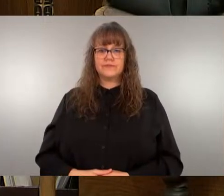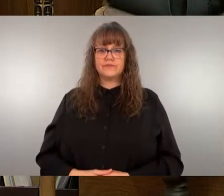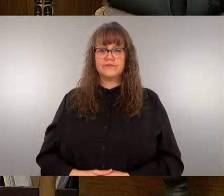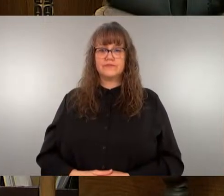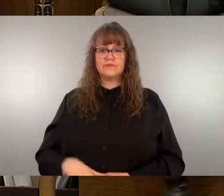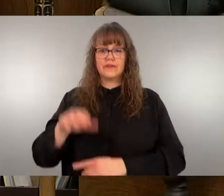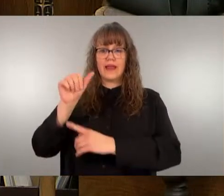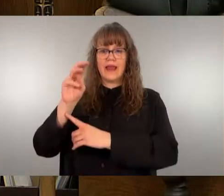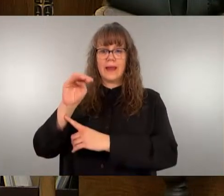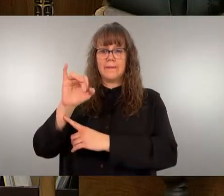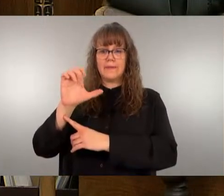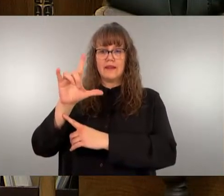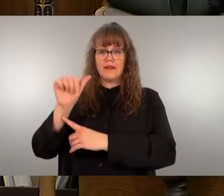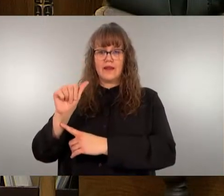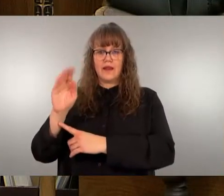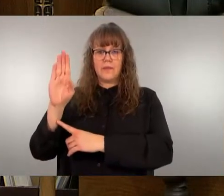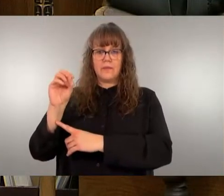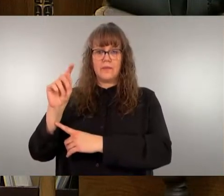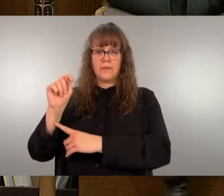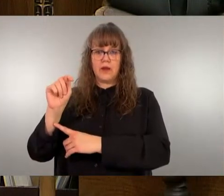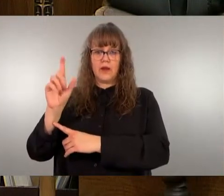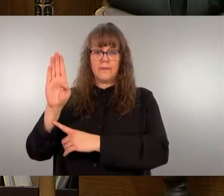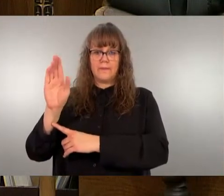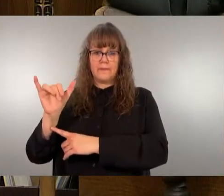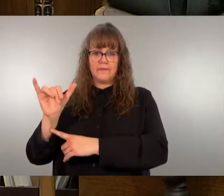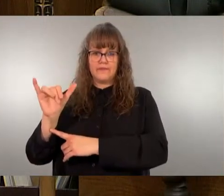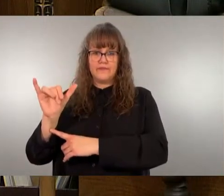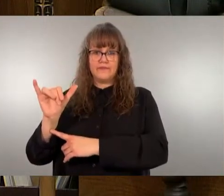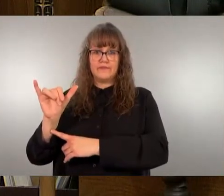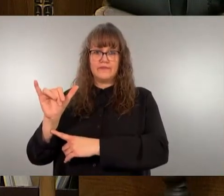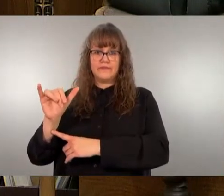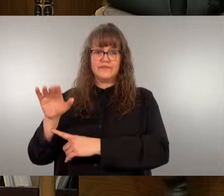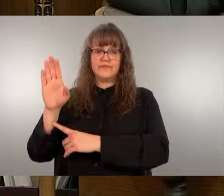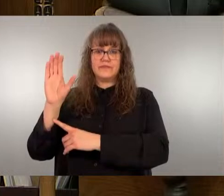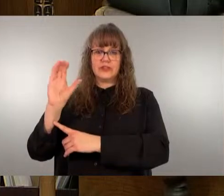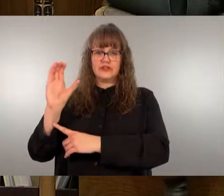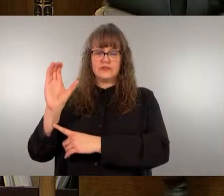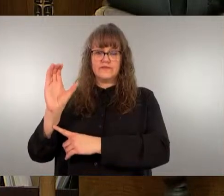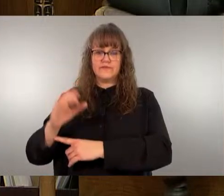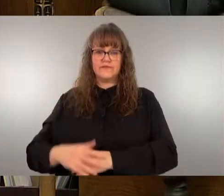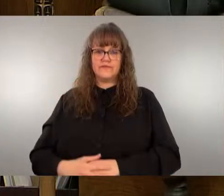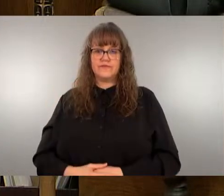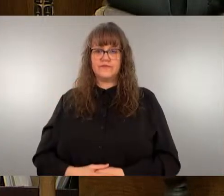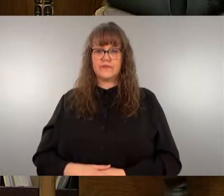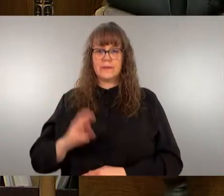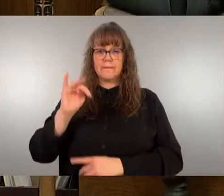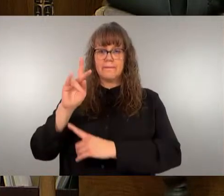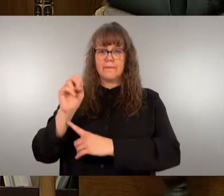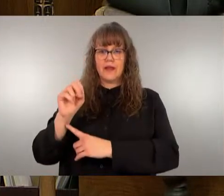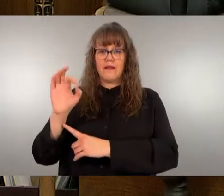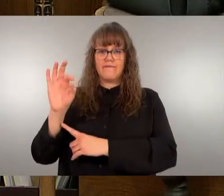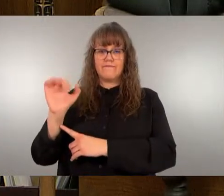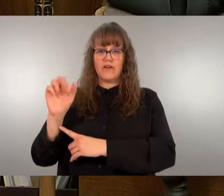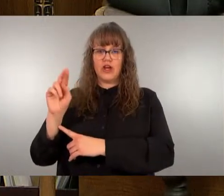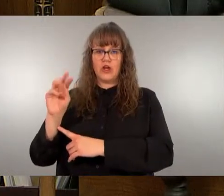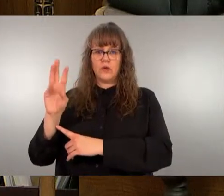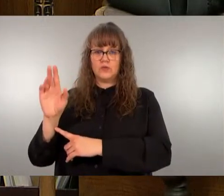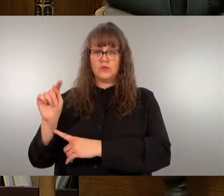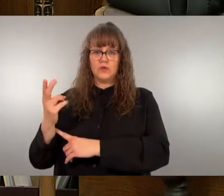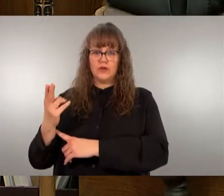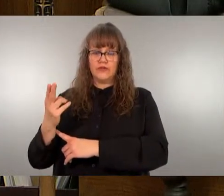Conservative Party of BC. Port Coquitlam, Mike Farnworth, BC NDP. Port Moody,